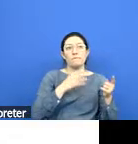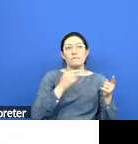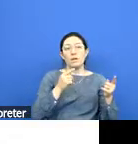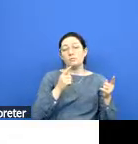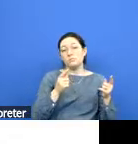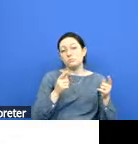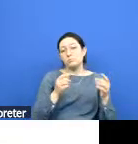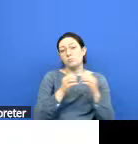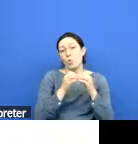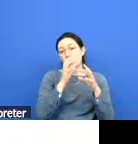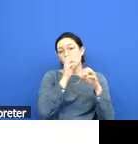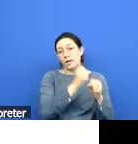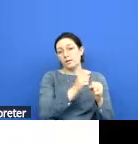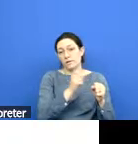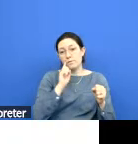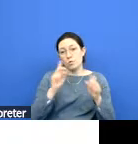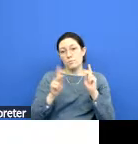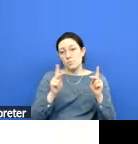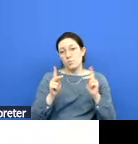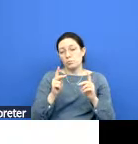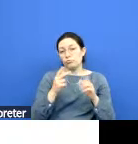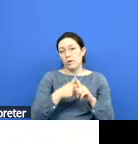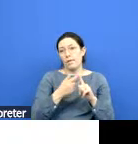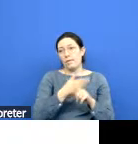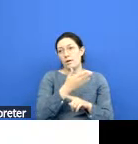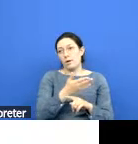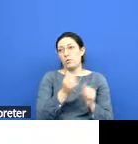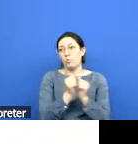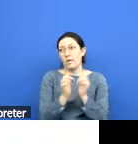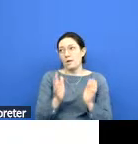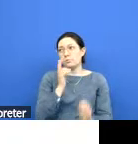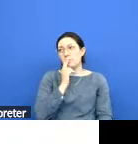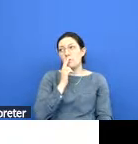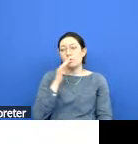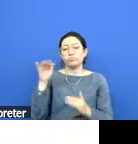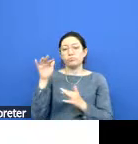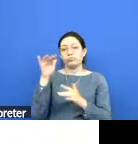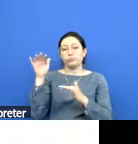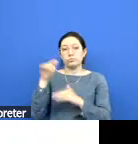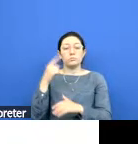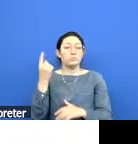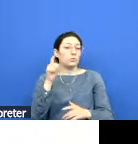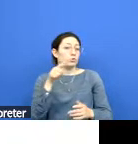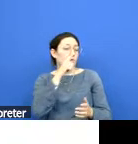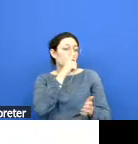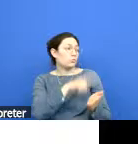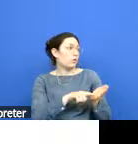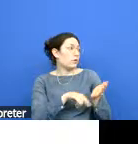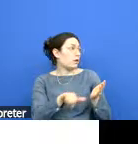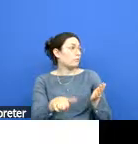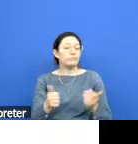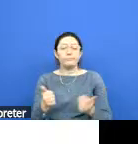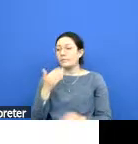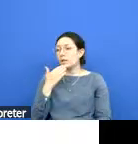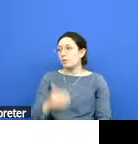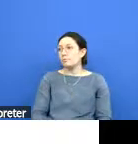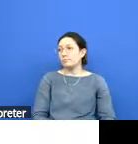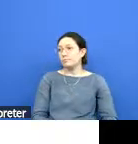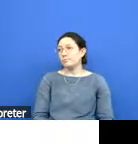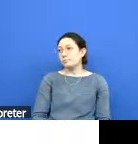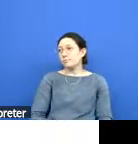attractive option for people yeah, who are they could certainly allergic take a look or at it. whatever. Thank you. Yep. Thank